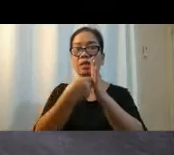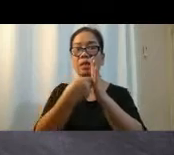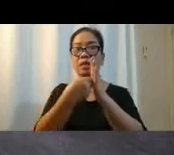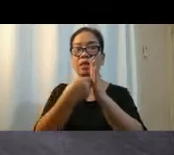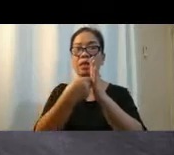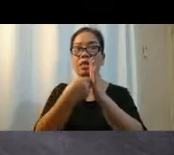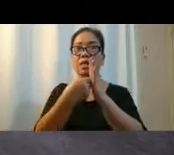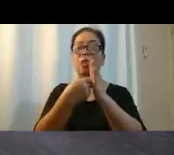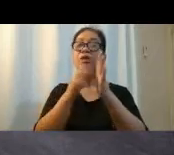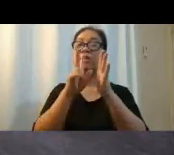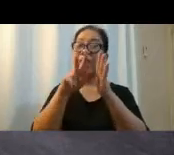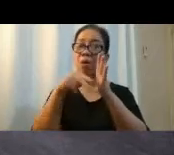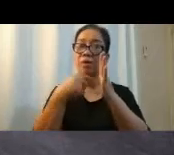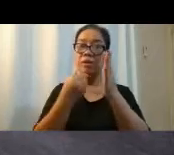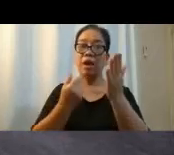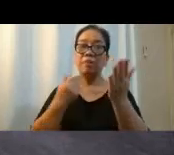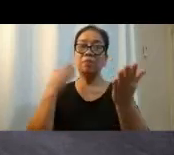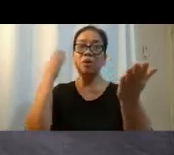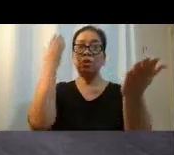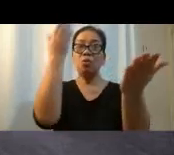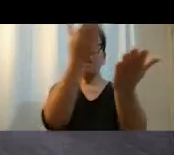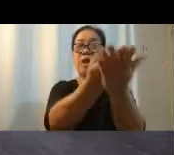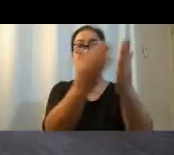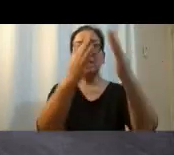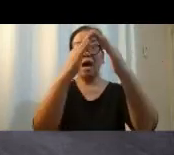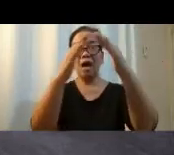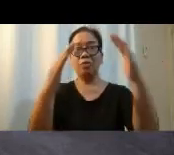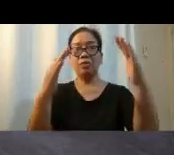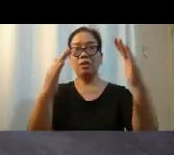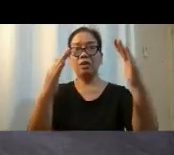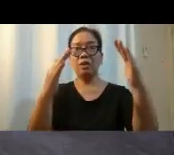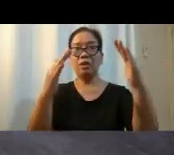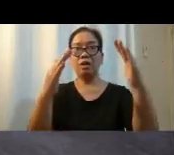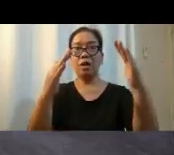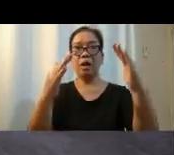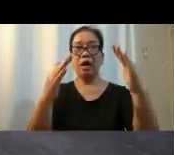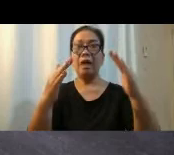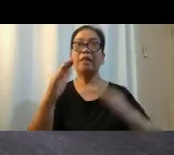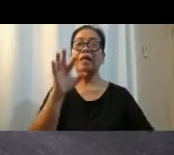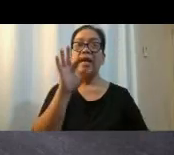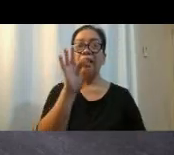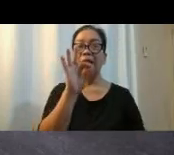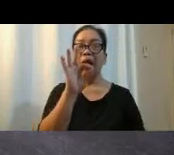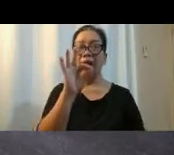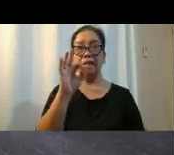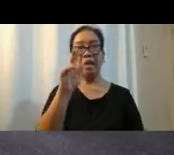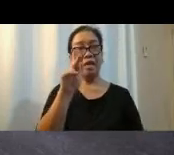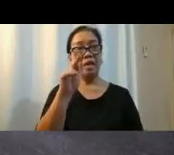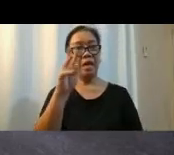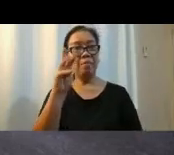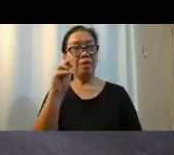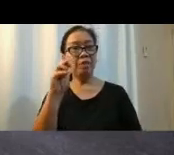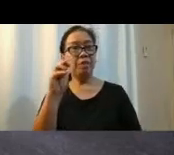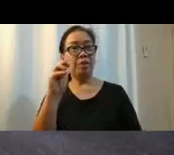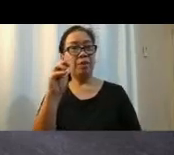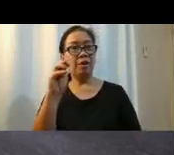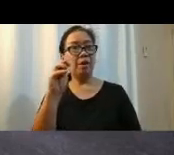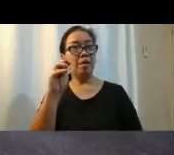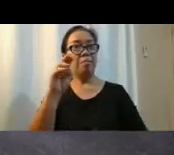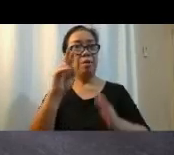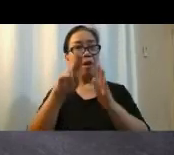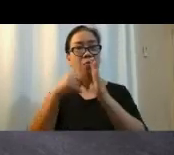3 hours or 3 hour drive to Annie's house at 9